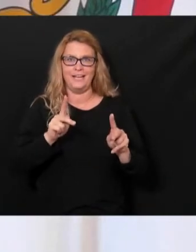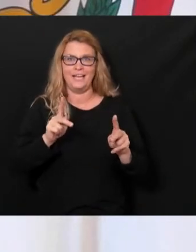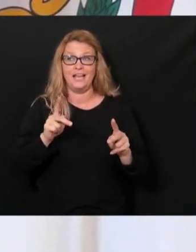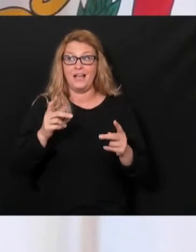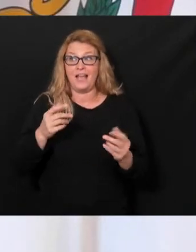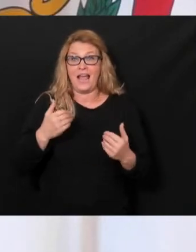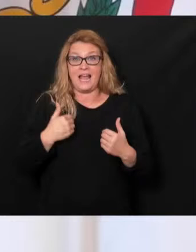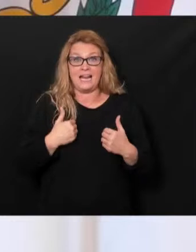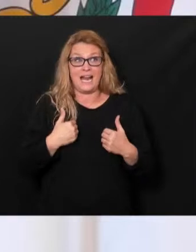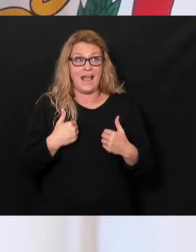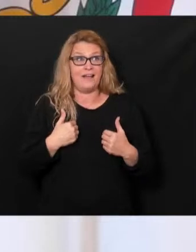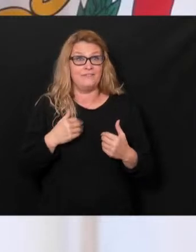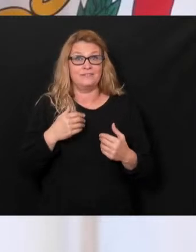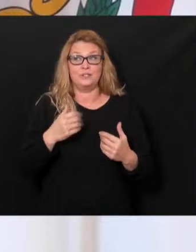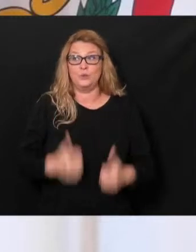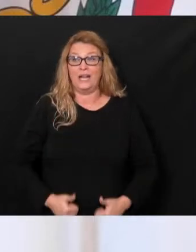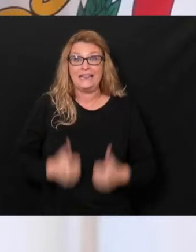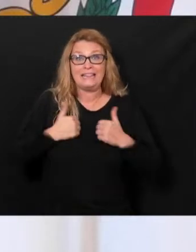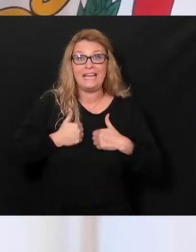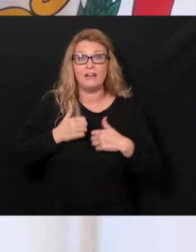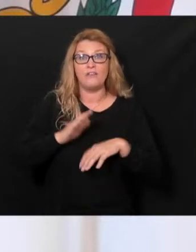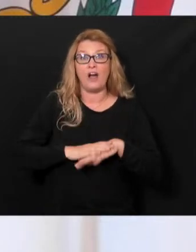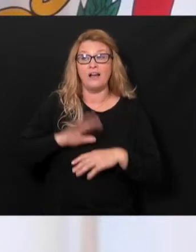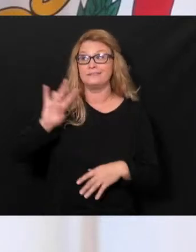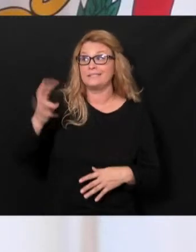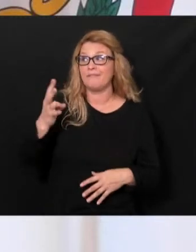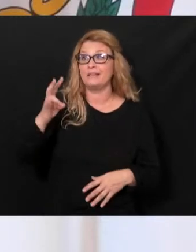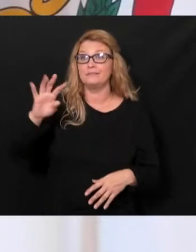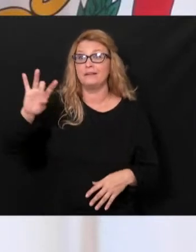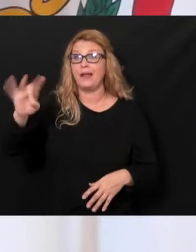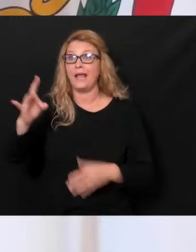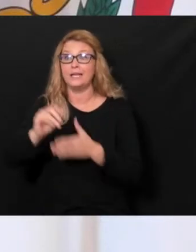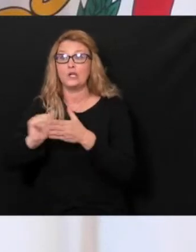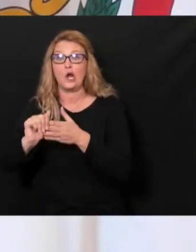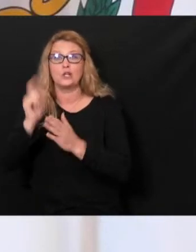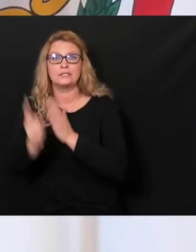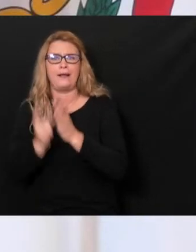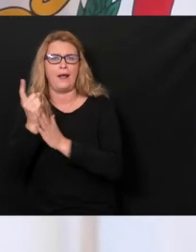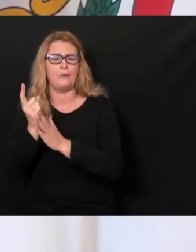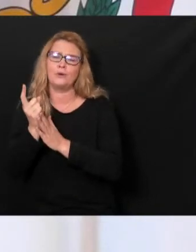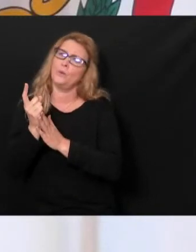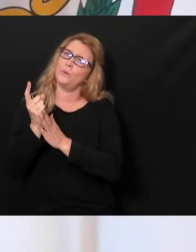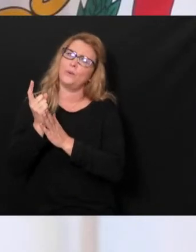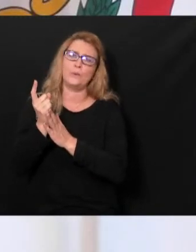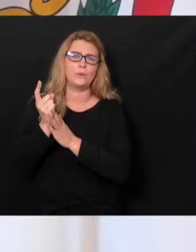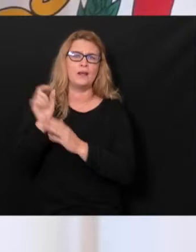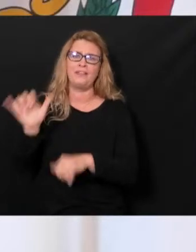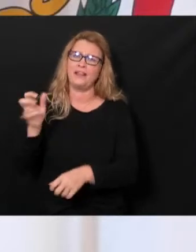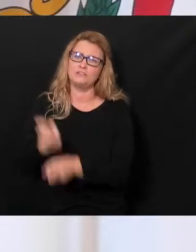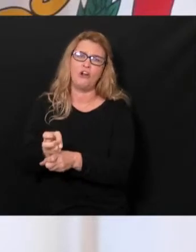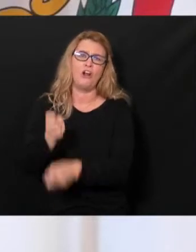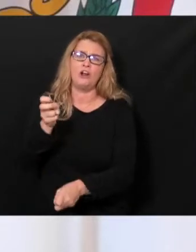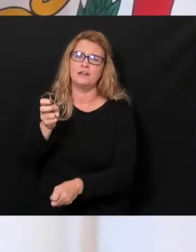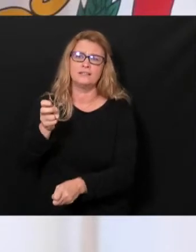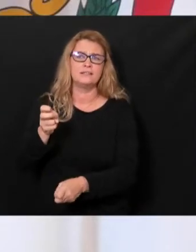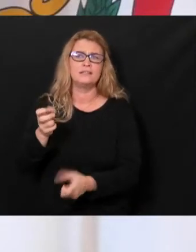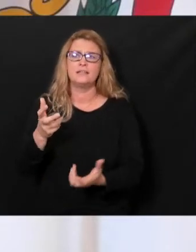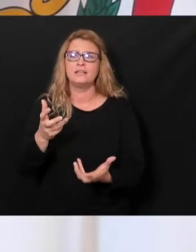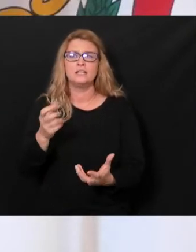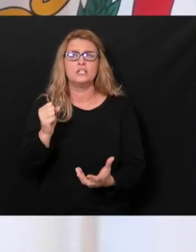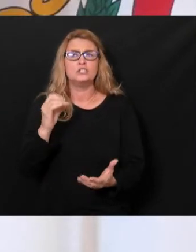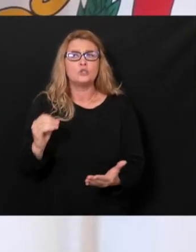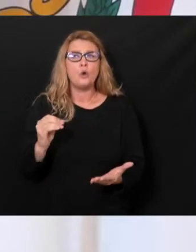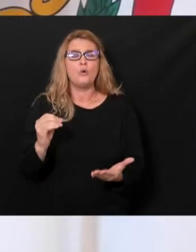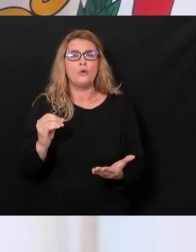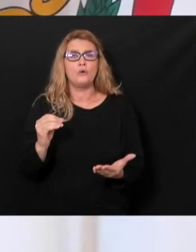making it on $7 or $8 an hour, that's really, really, really tough. And